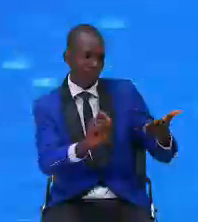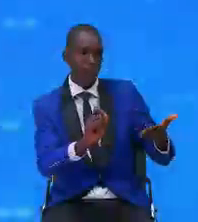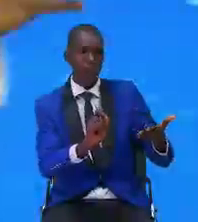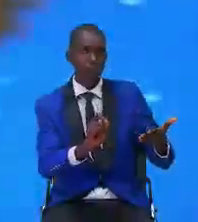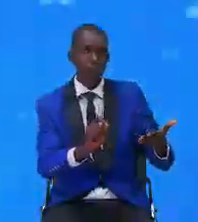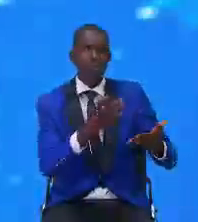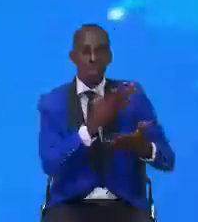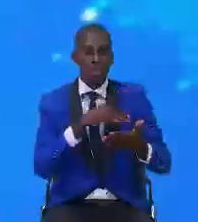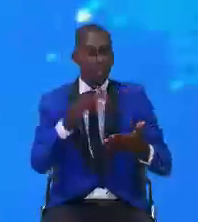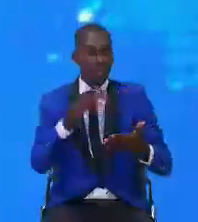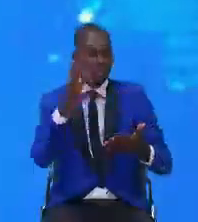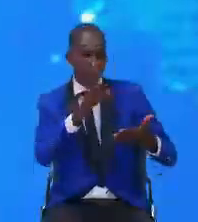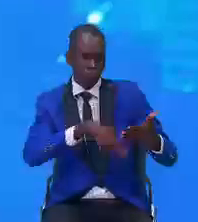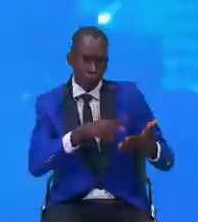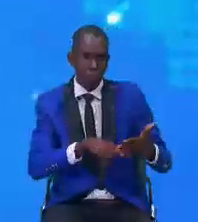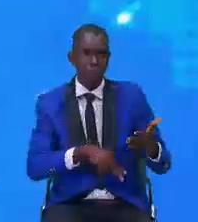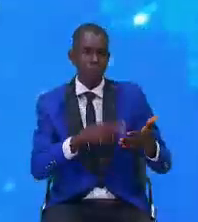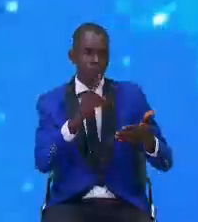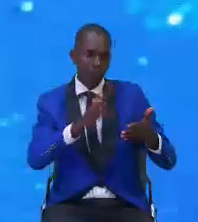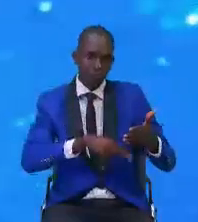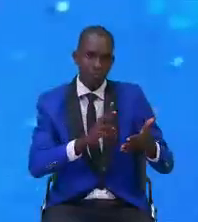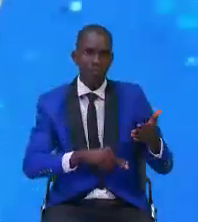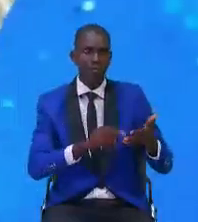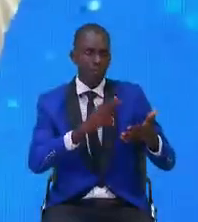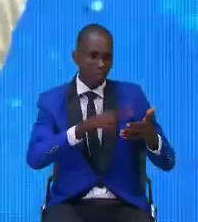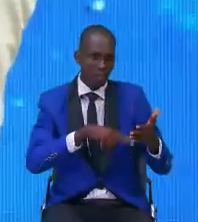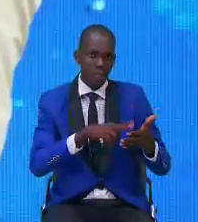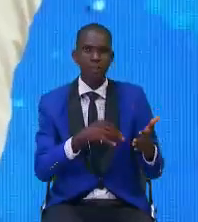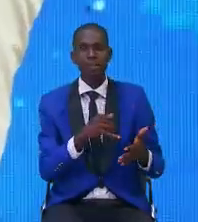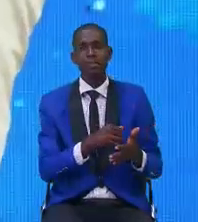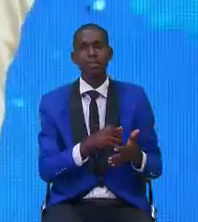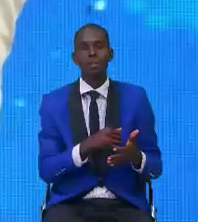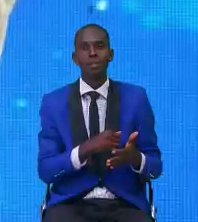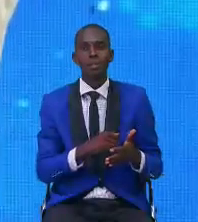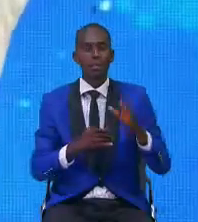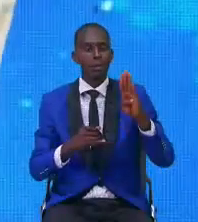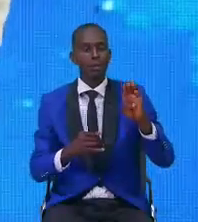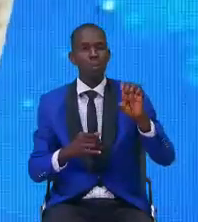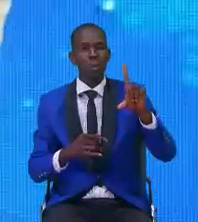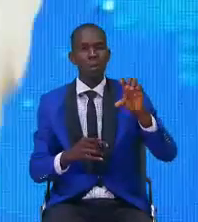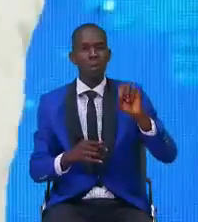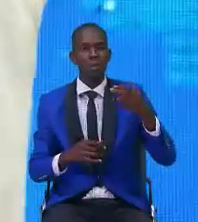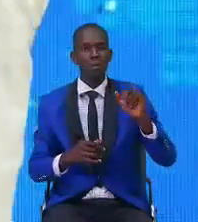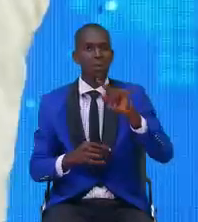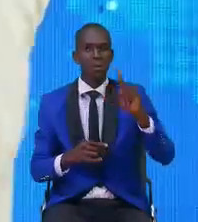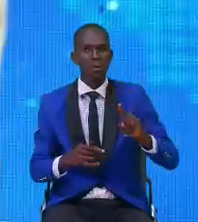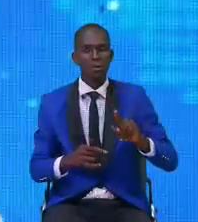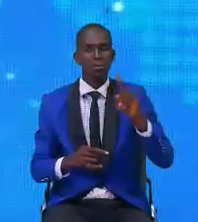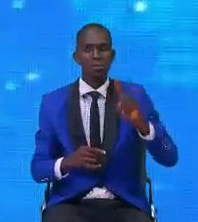was written on the wall. He said, many, many, take ill, you for